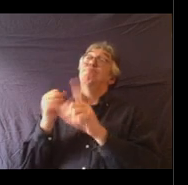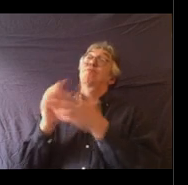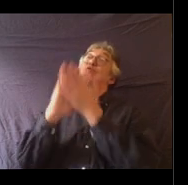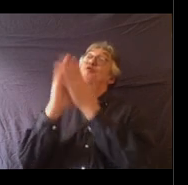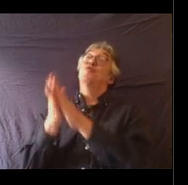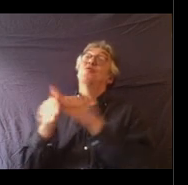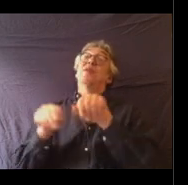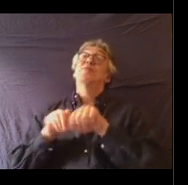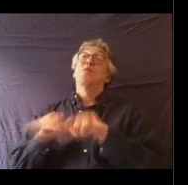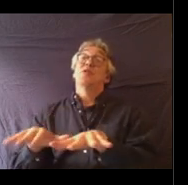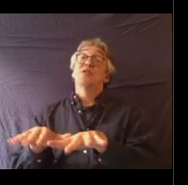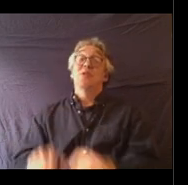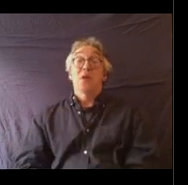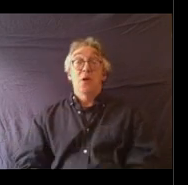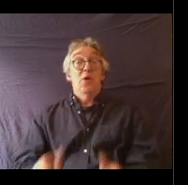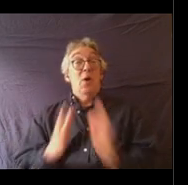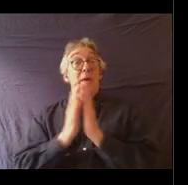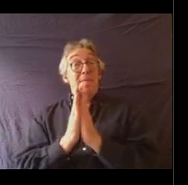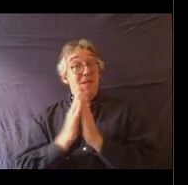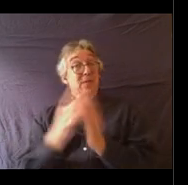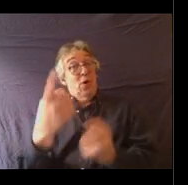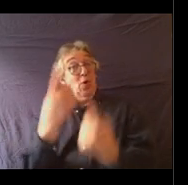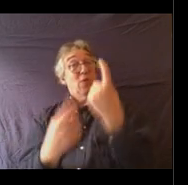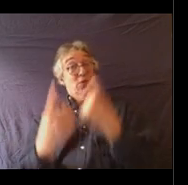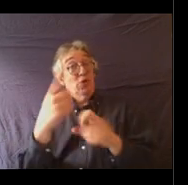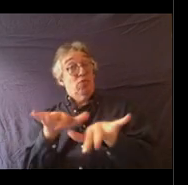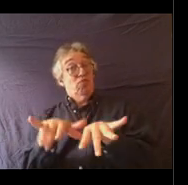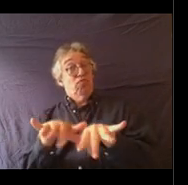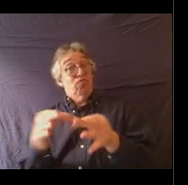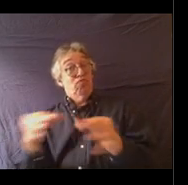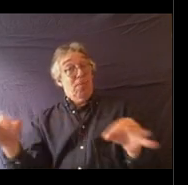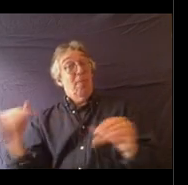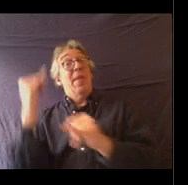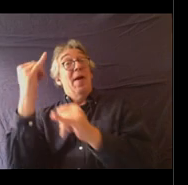please keep your questions coming and we will take them at the end.